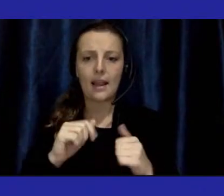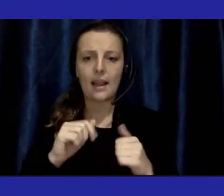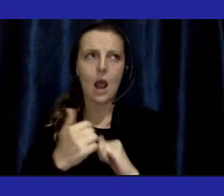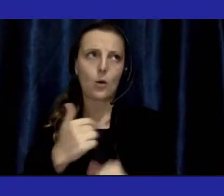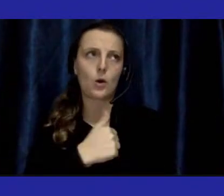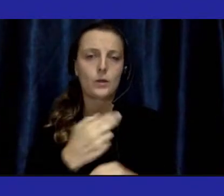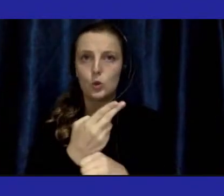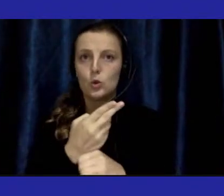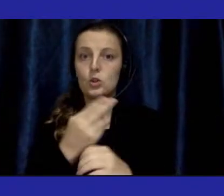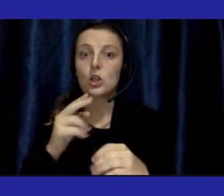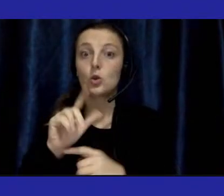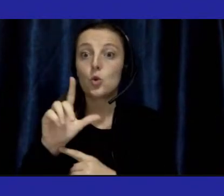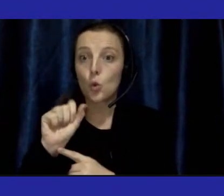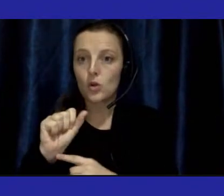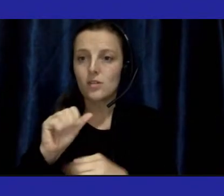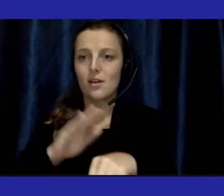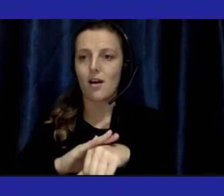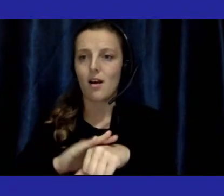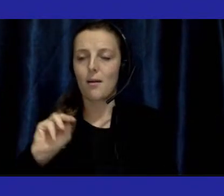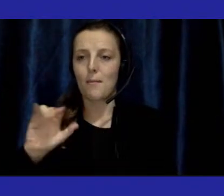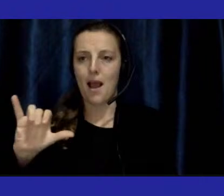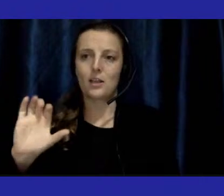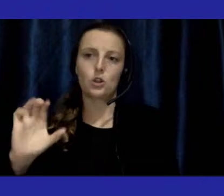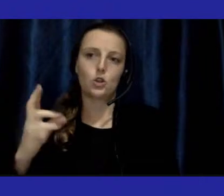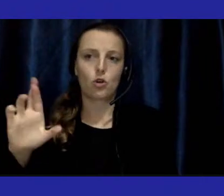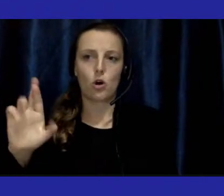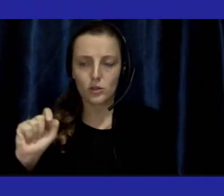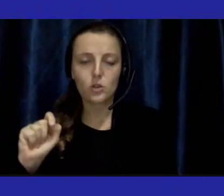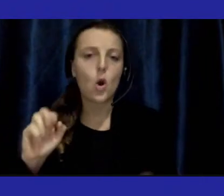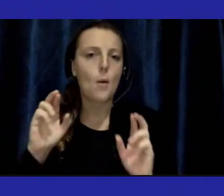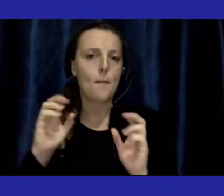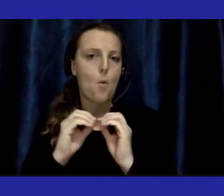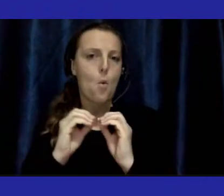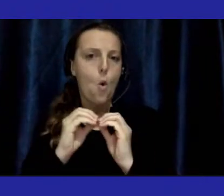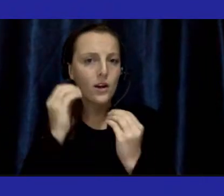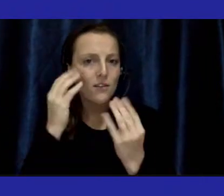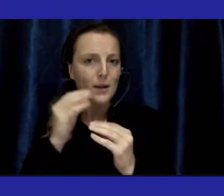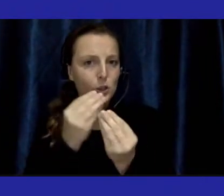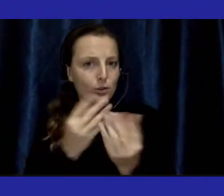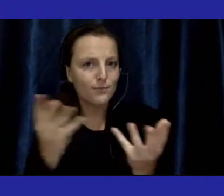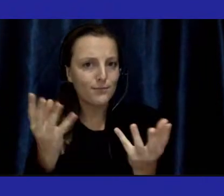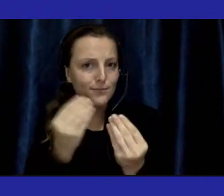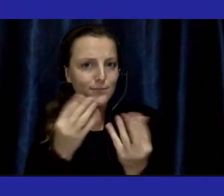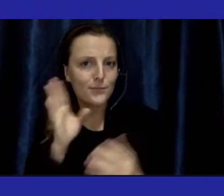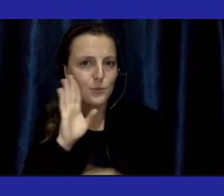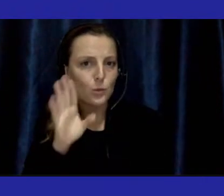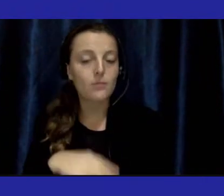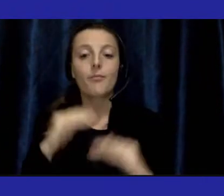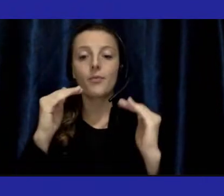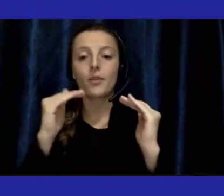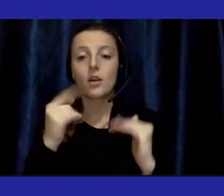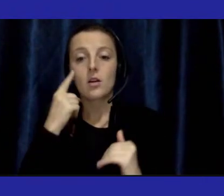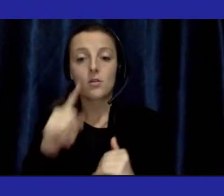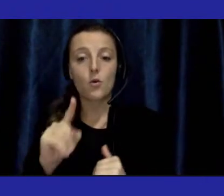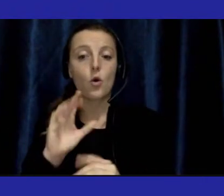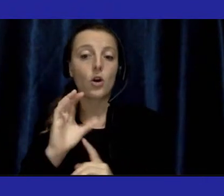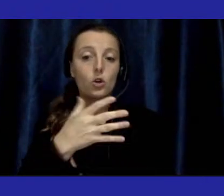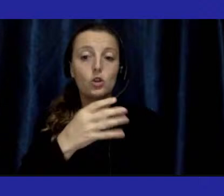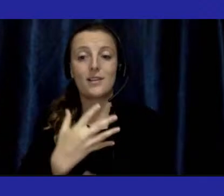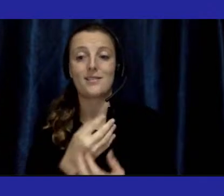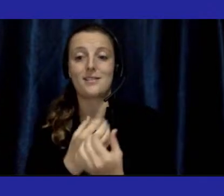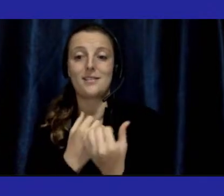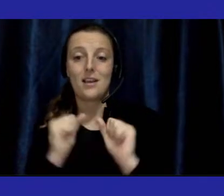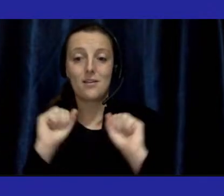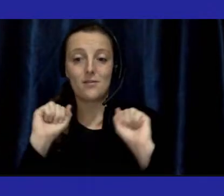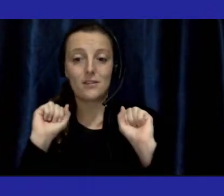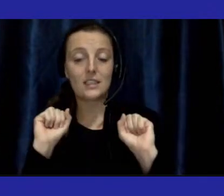that in future meetings. The culture of safety, the total wellness encounters. Just a reminder, this is our Helping Healers Heal program. It's not